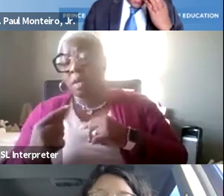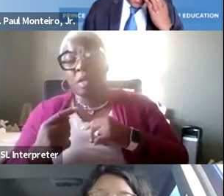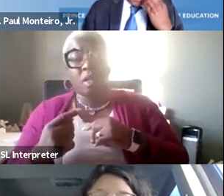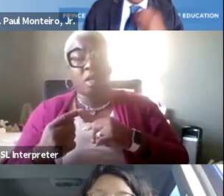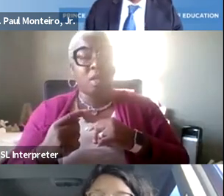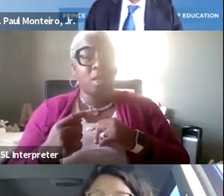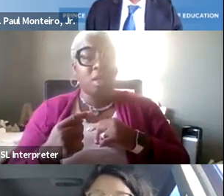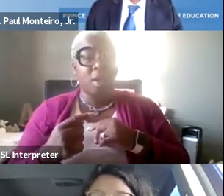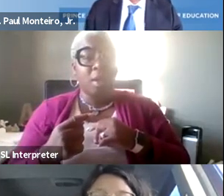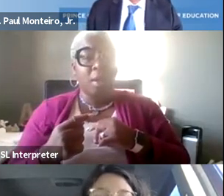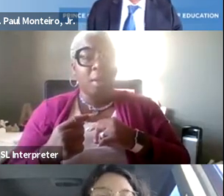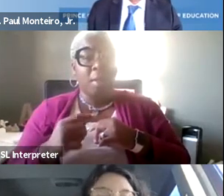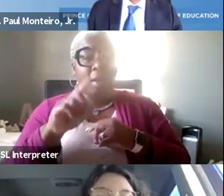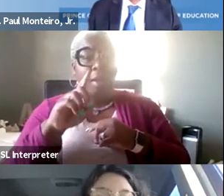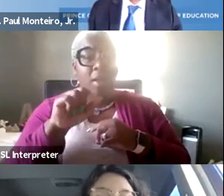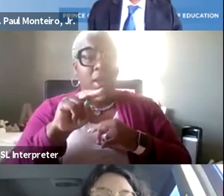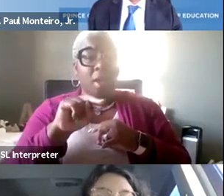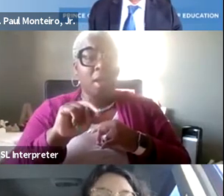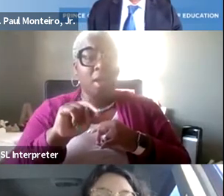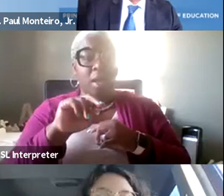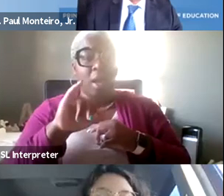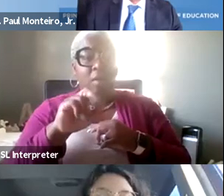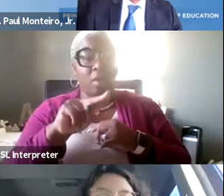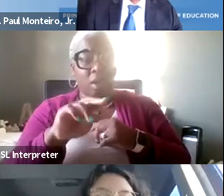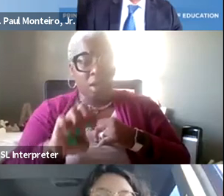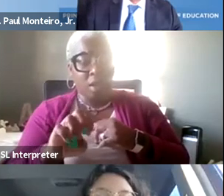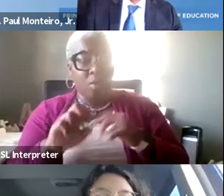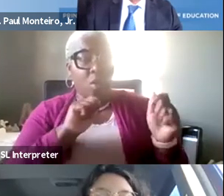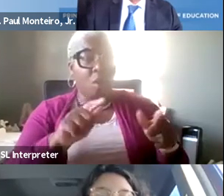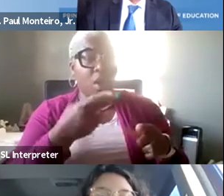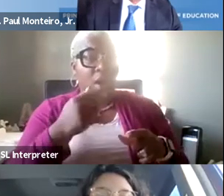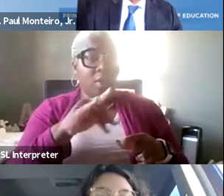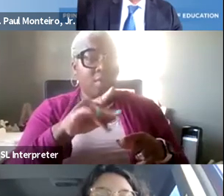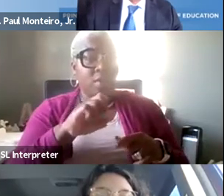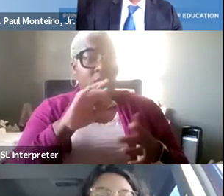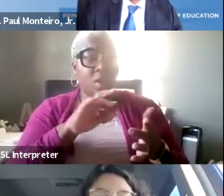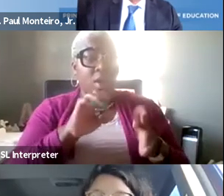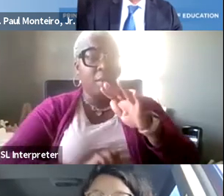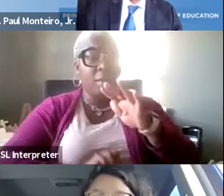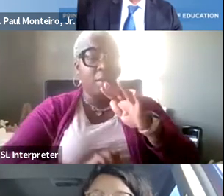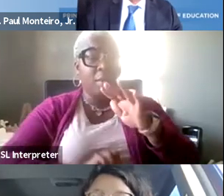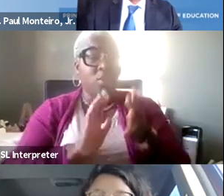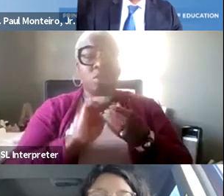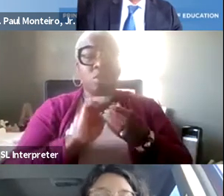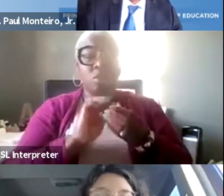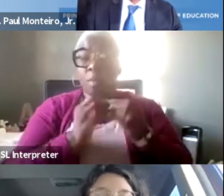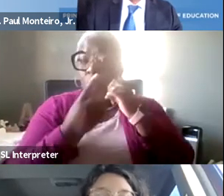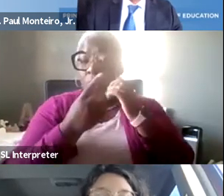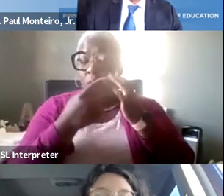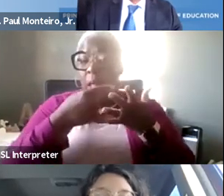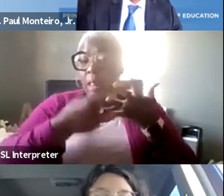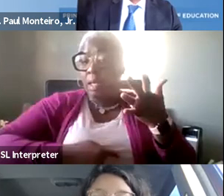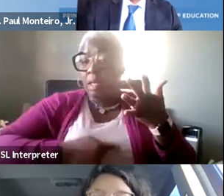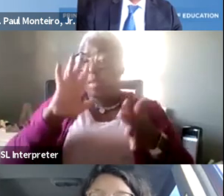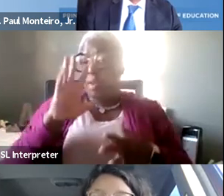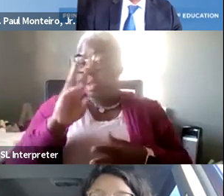Wozniak, Dan Muth, Irene Marsh. We're in Hyattsville. Hyattsville Elementary was, you know, number one on the list 5 or 6 years